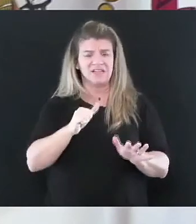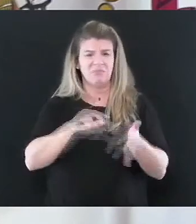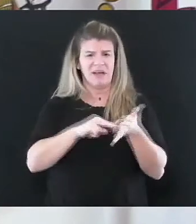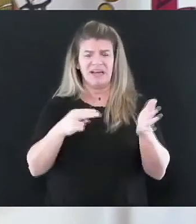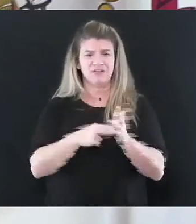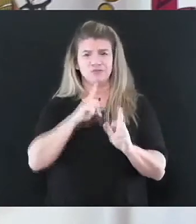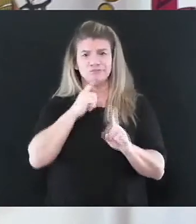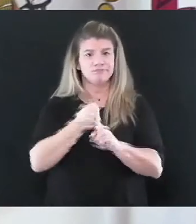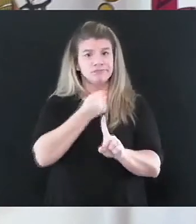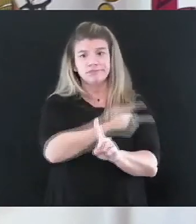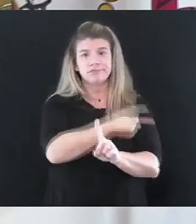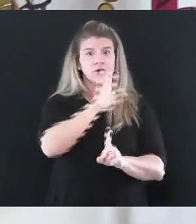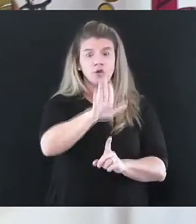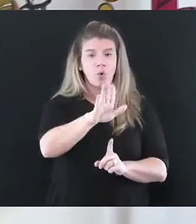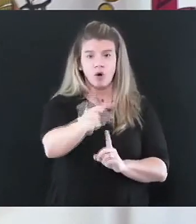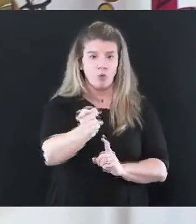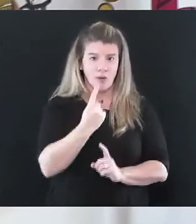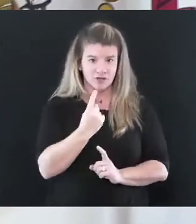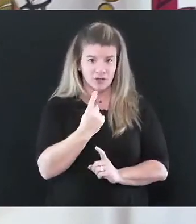that.